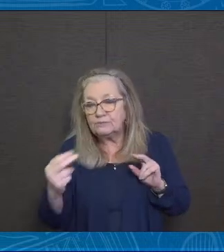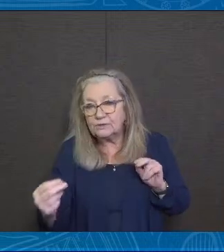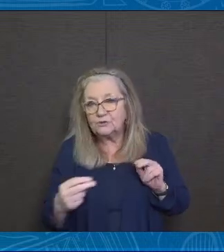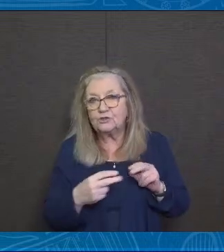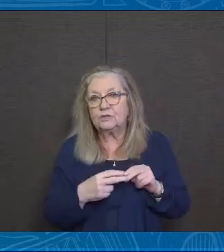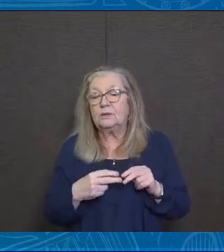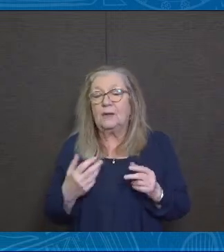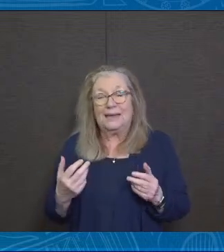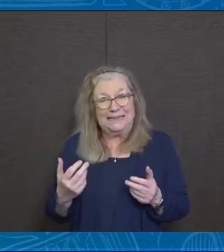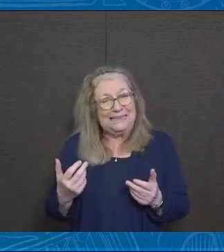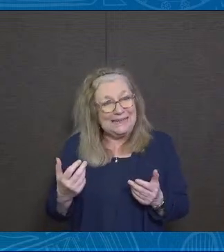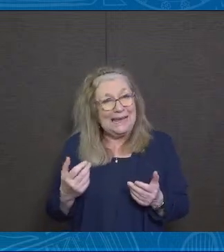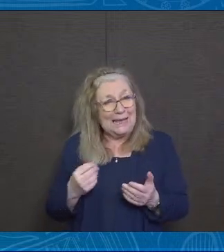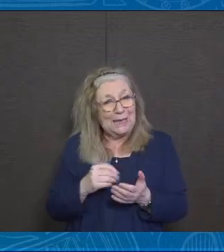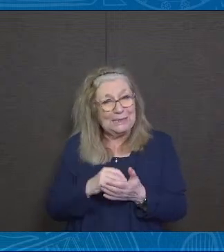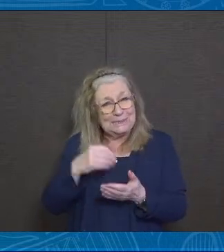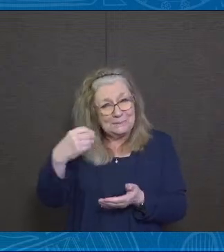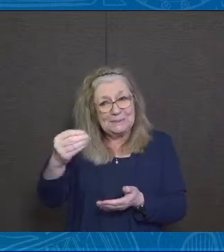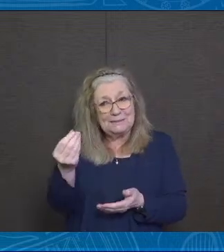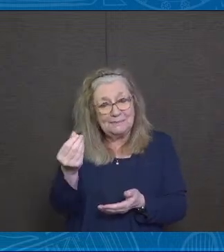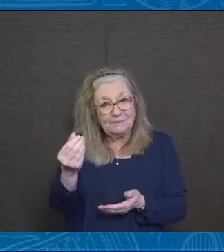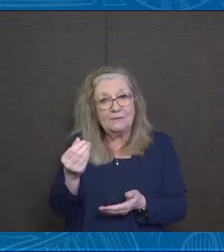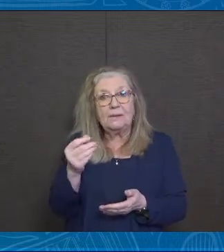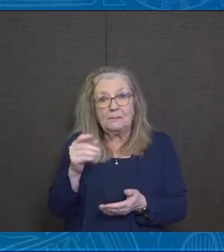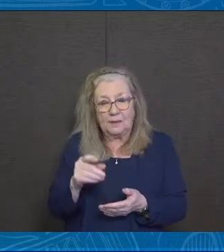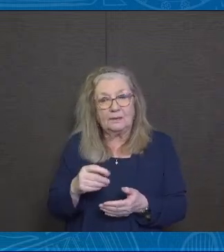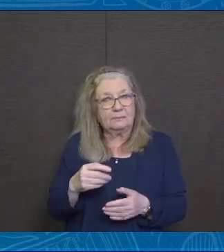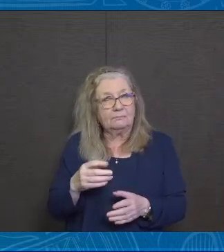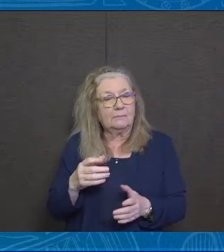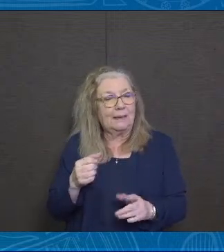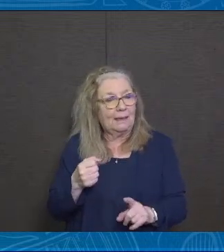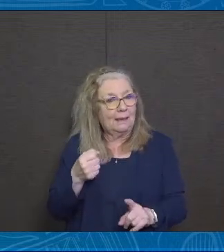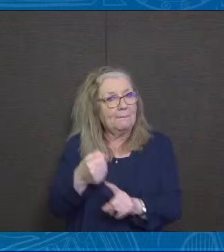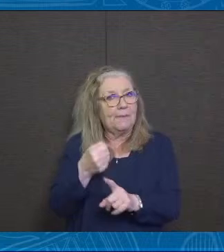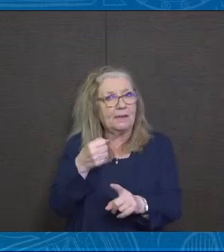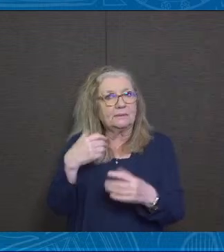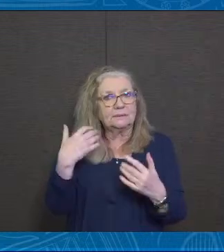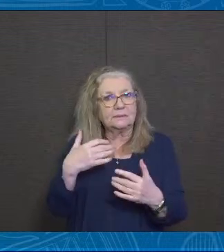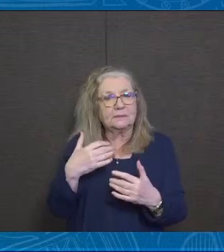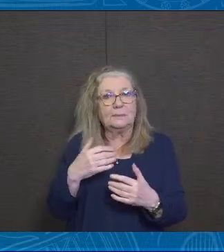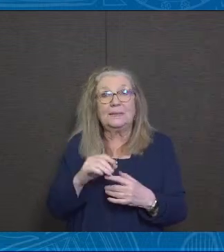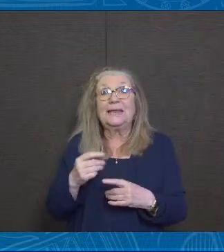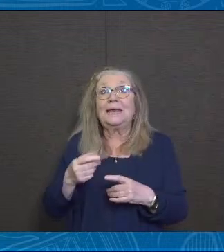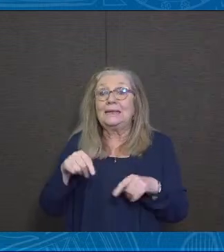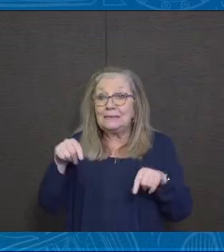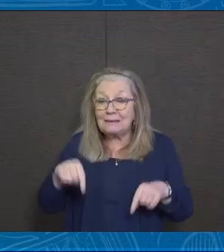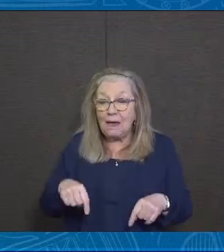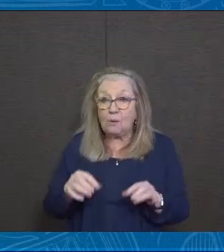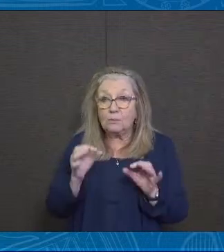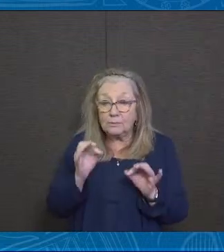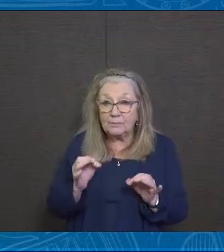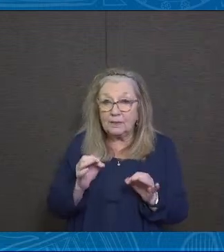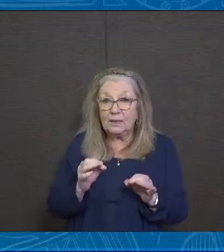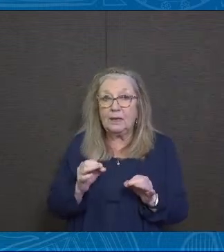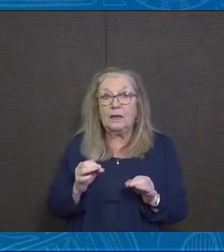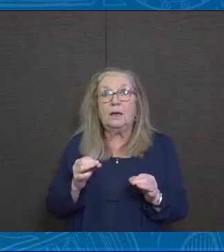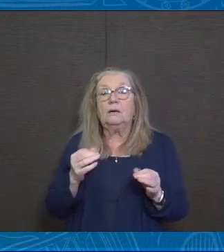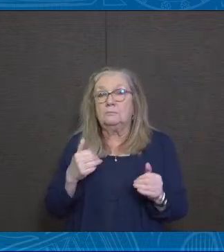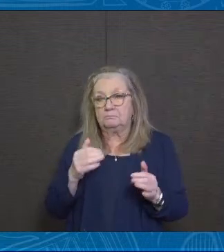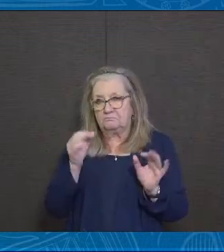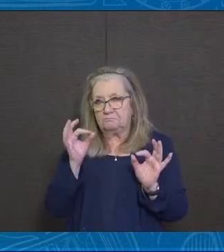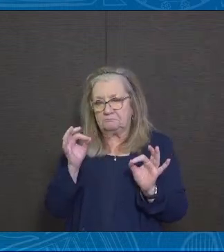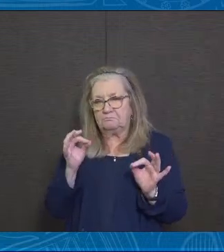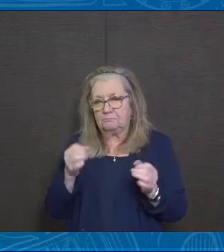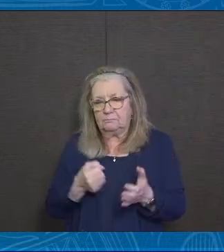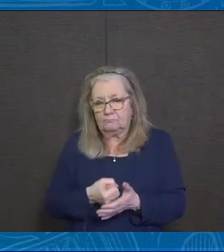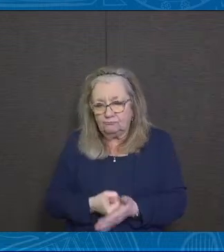but it has long-lasting impacts and save government from frequent maintenance due to inclusion of climate and